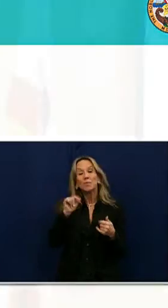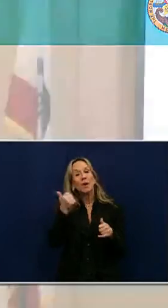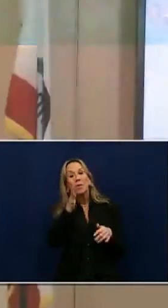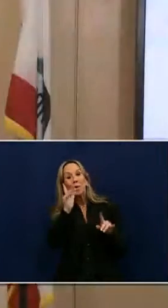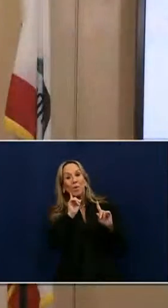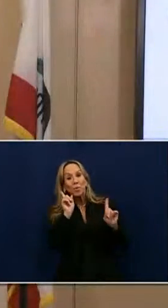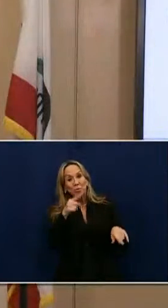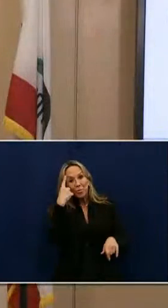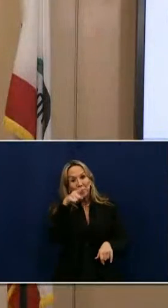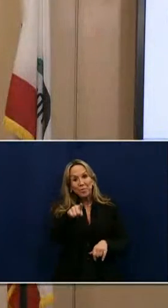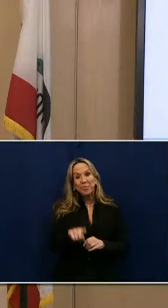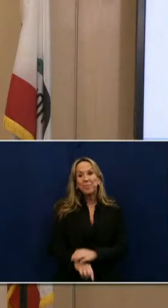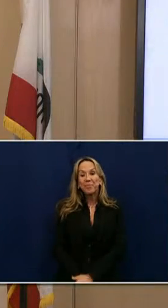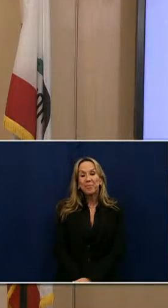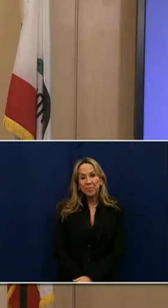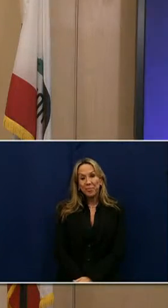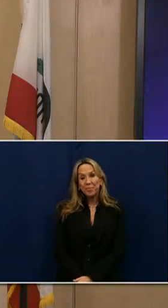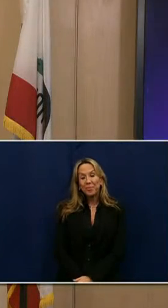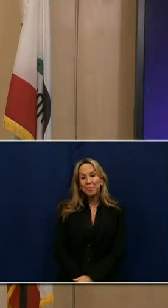Thanks.